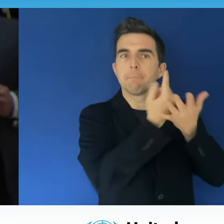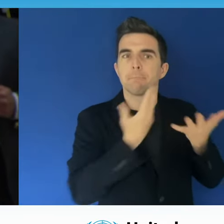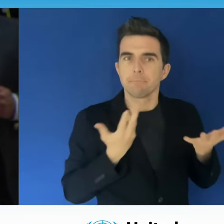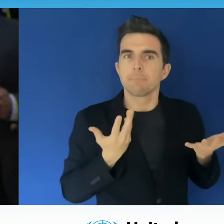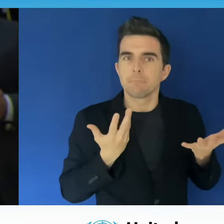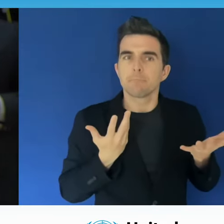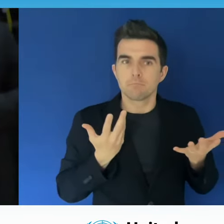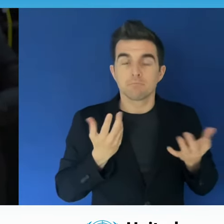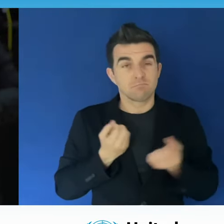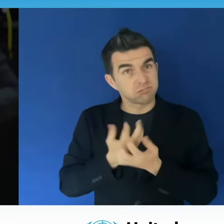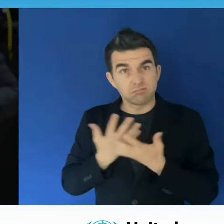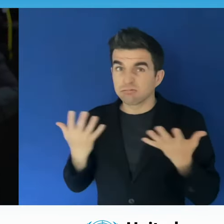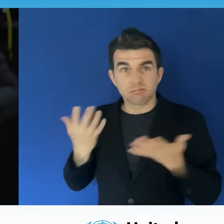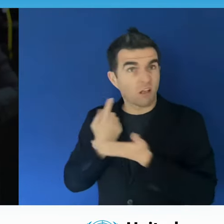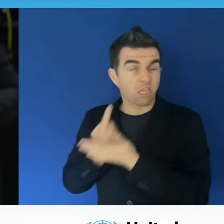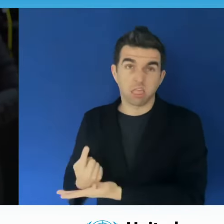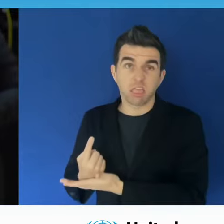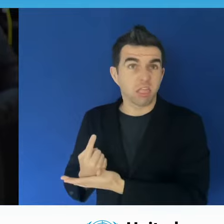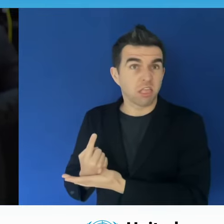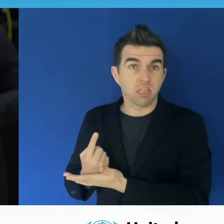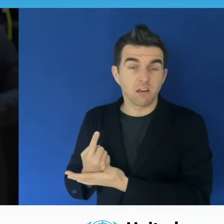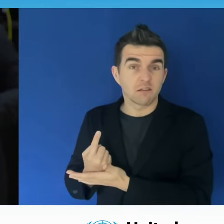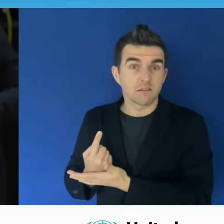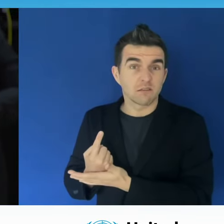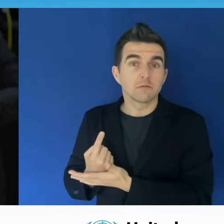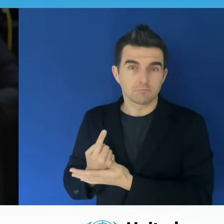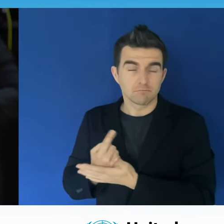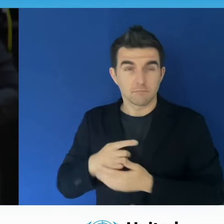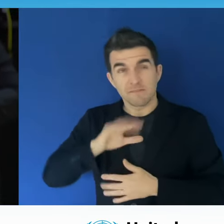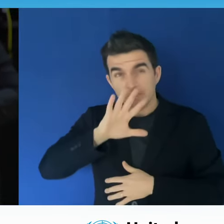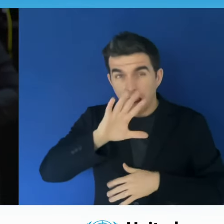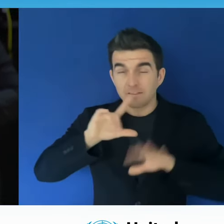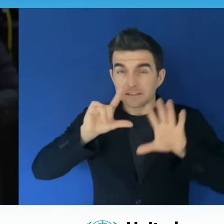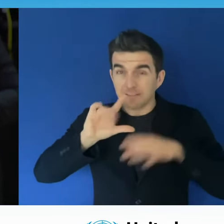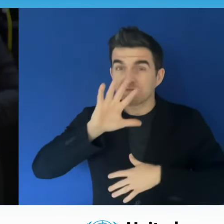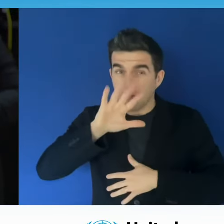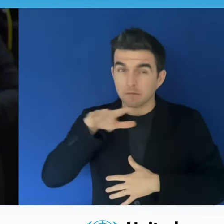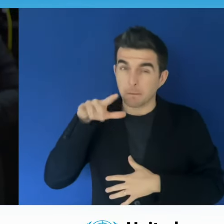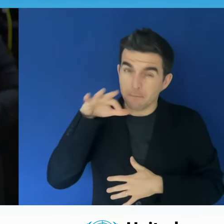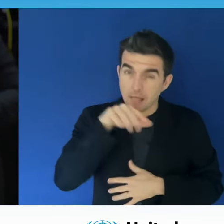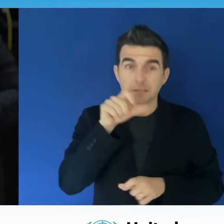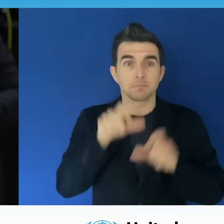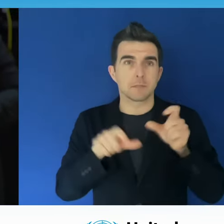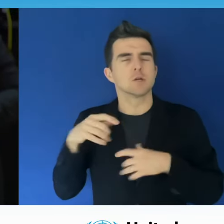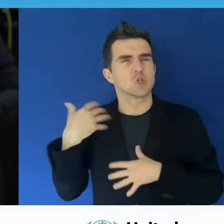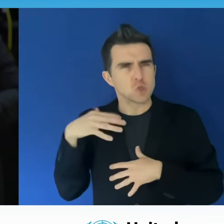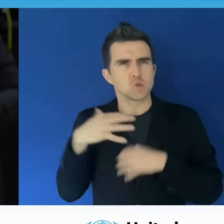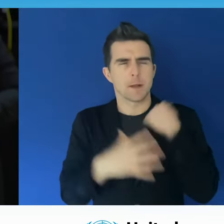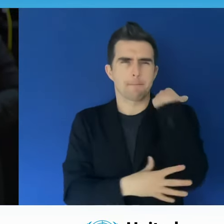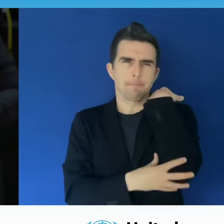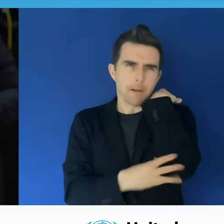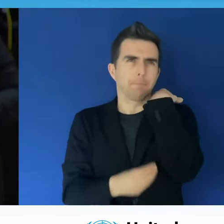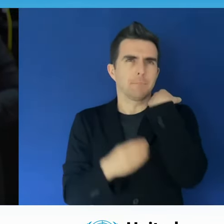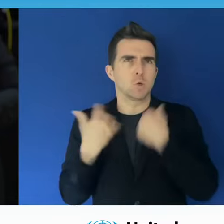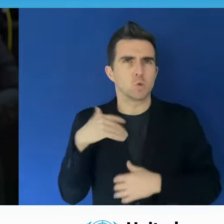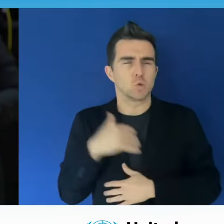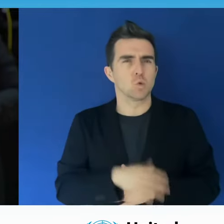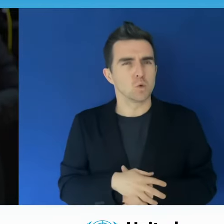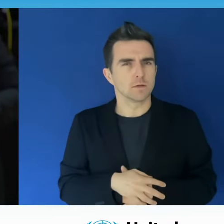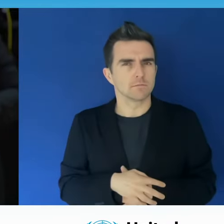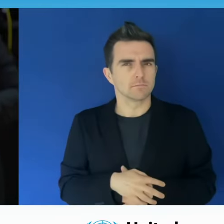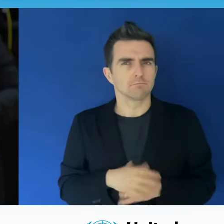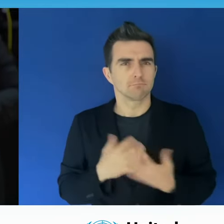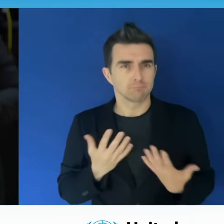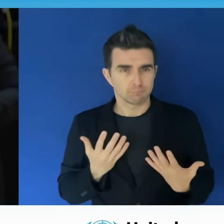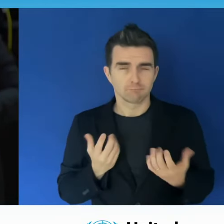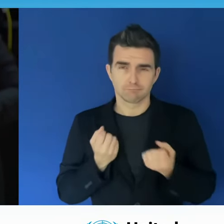young ages every day, and youth are leaving their countries, seeking refuge in other countries to save their lives or seeking